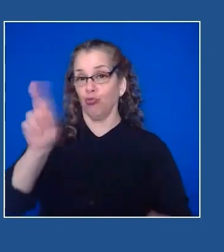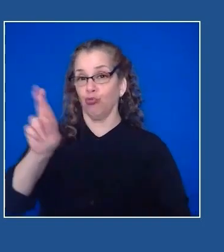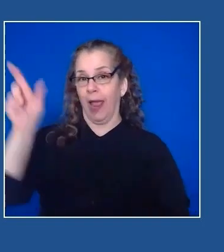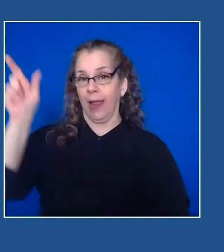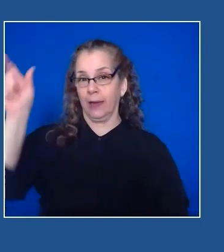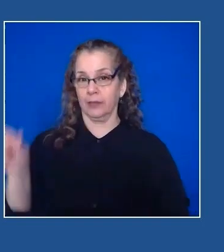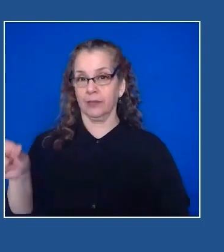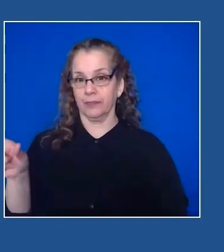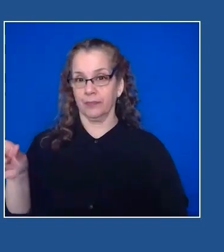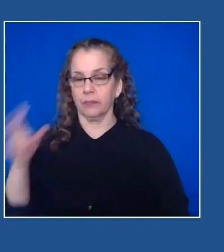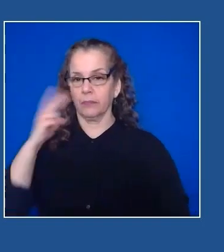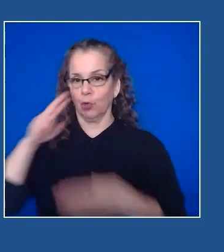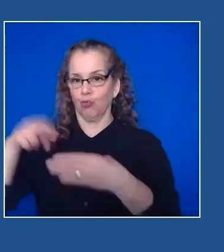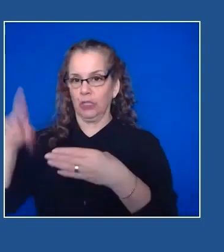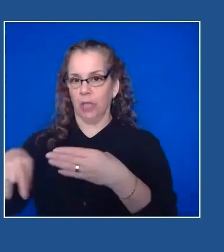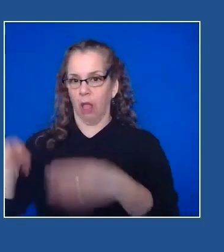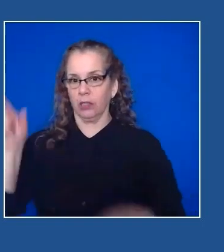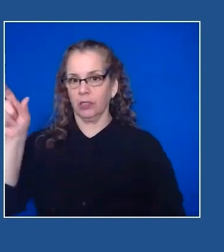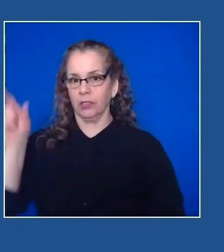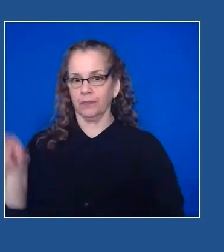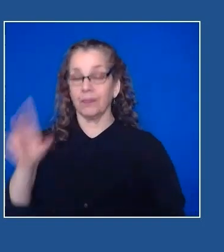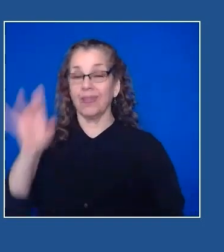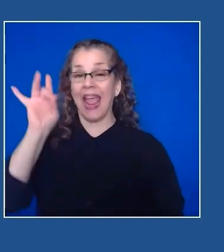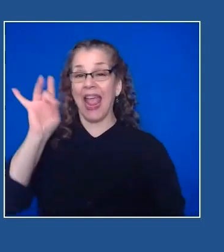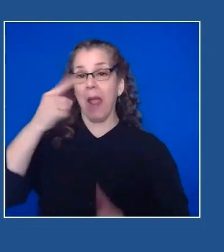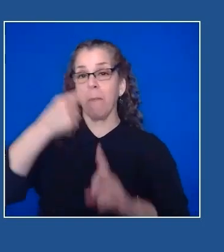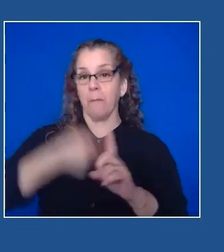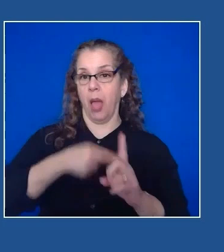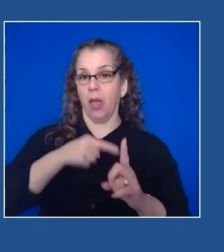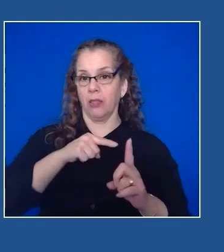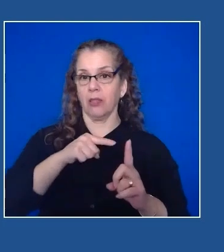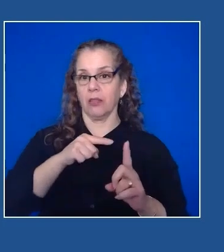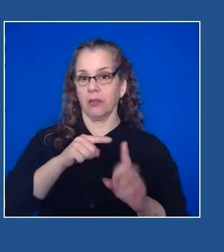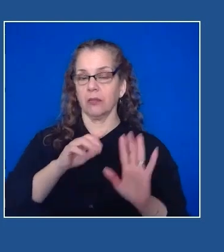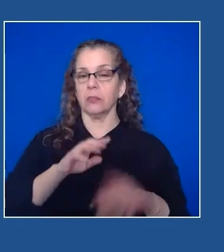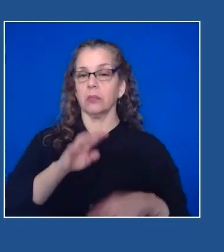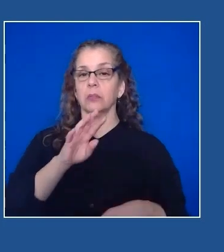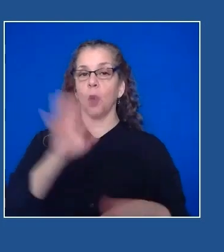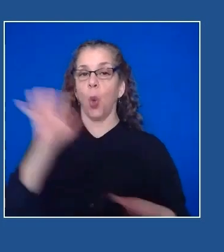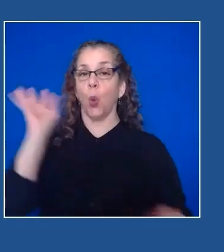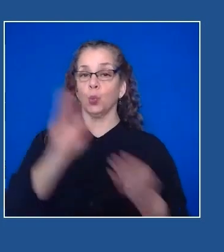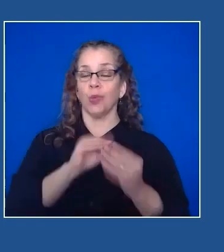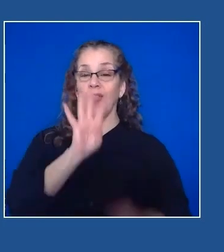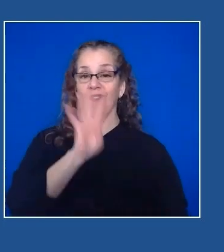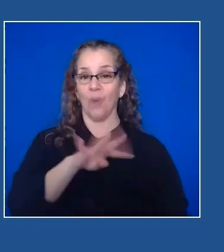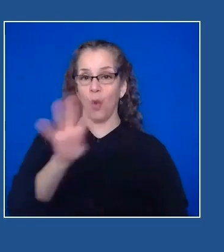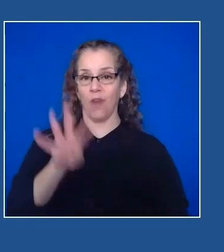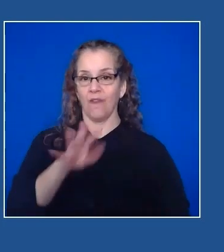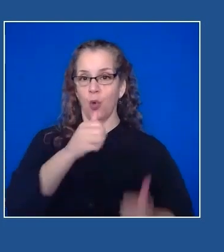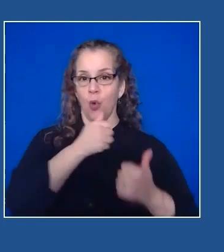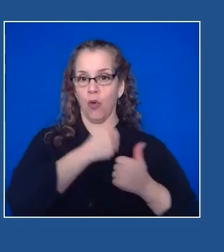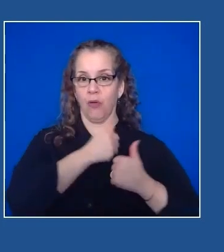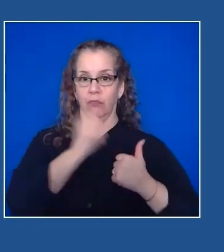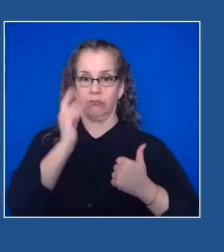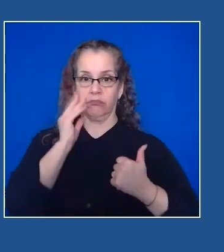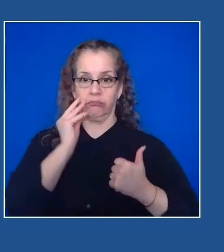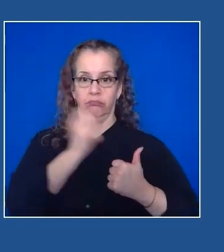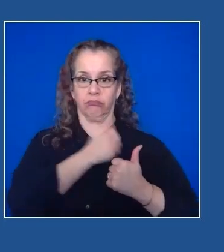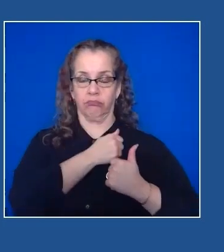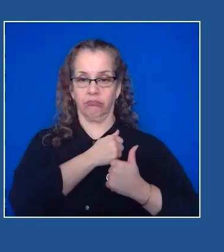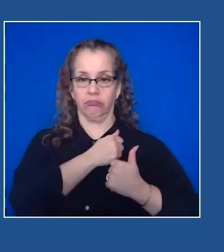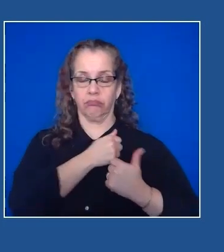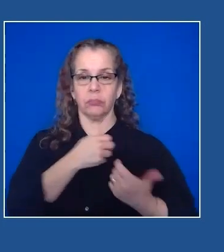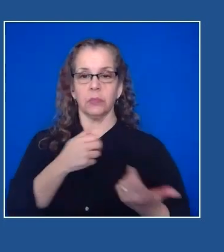see our results. So in the 8 months that we were doing this, we had 44 veterans who were referred. And the